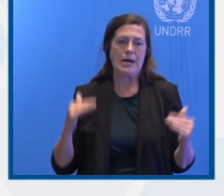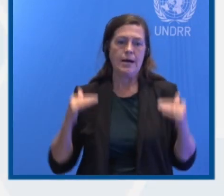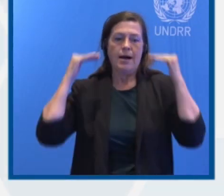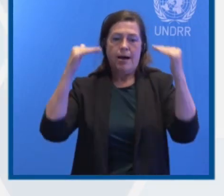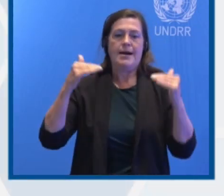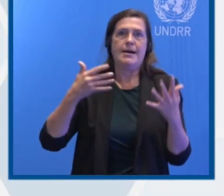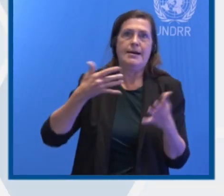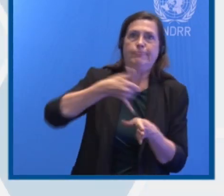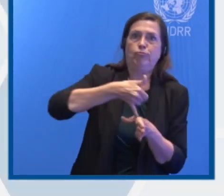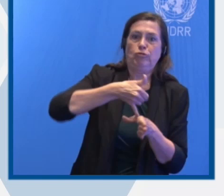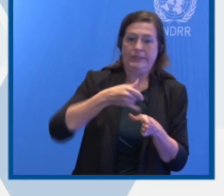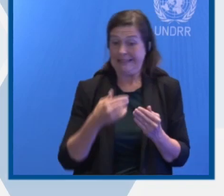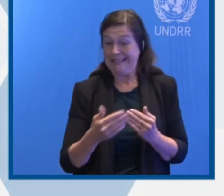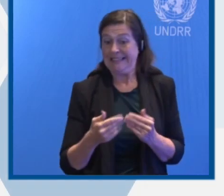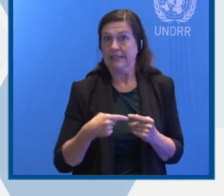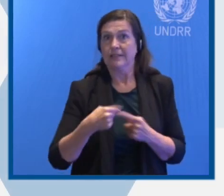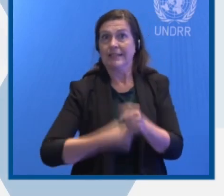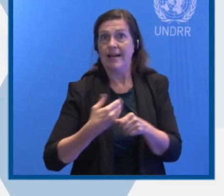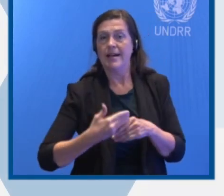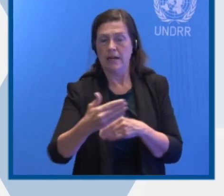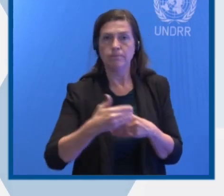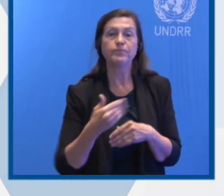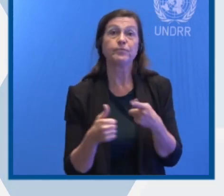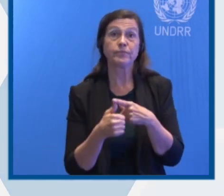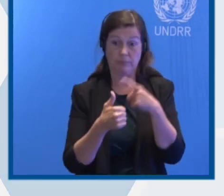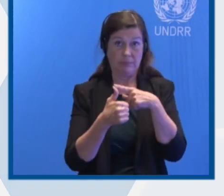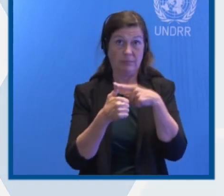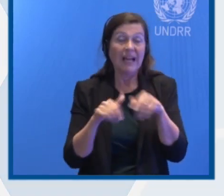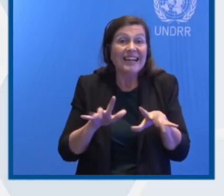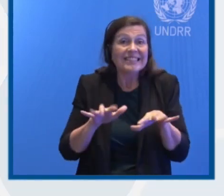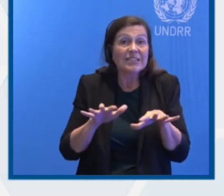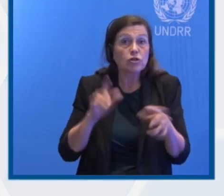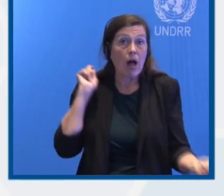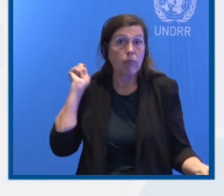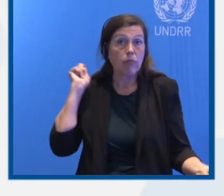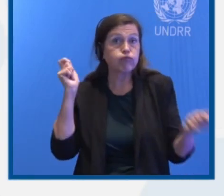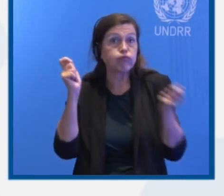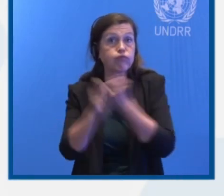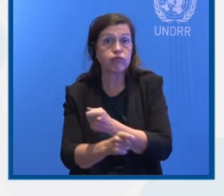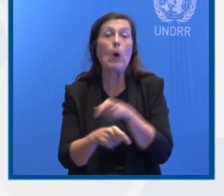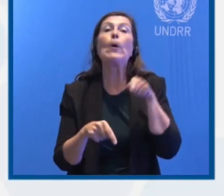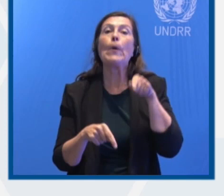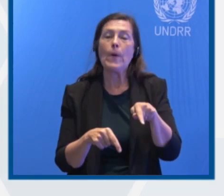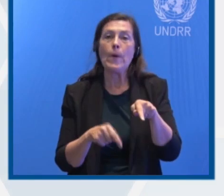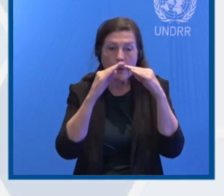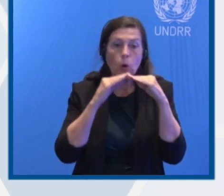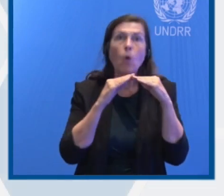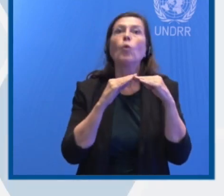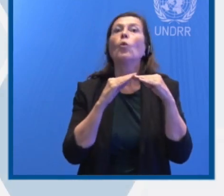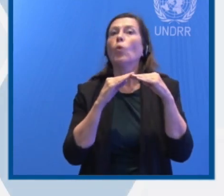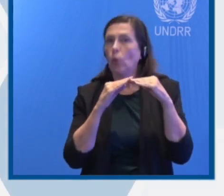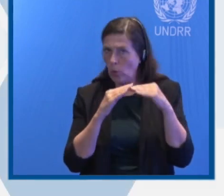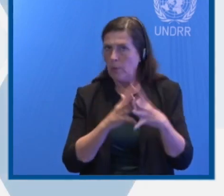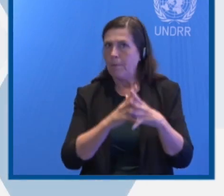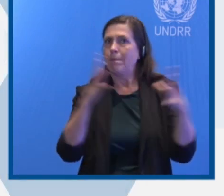discovery, climate transition, digital dependence, and also cyber vulnerabilities.